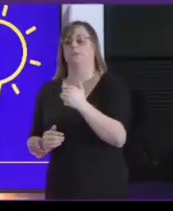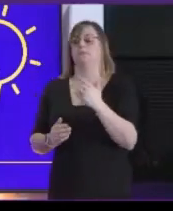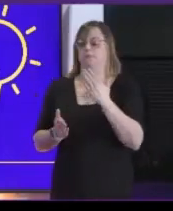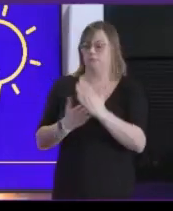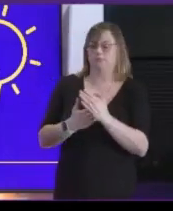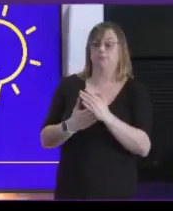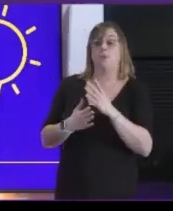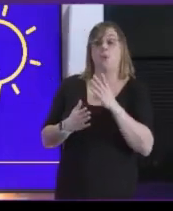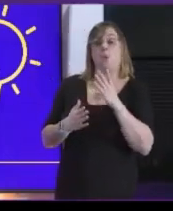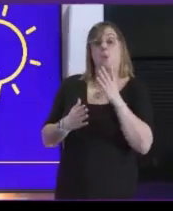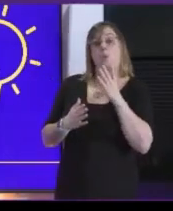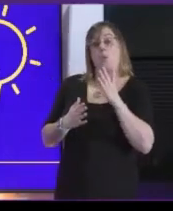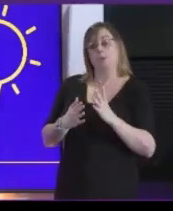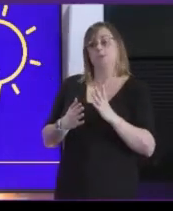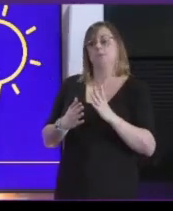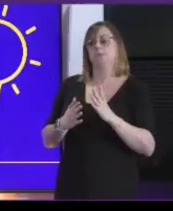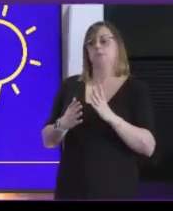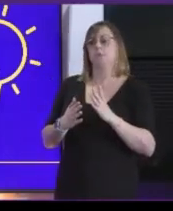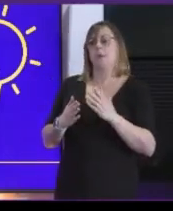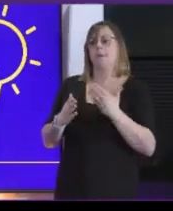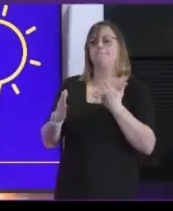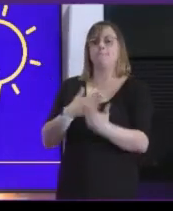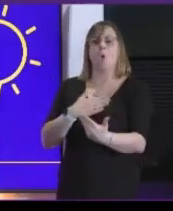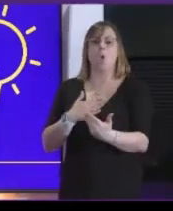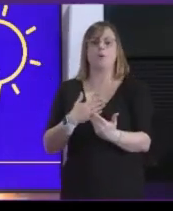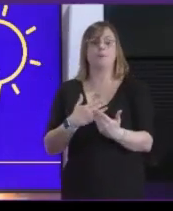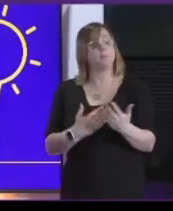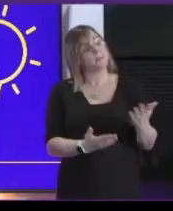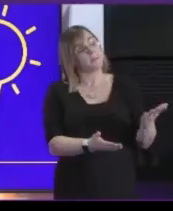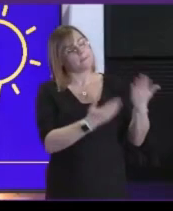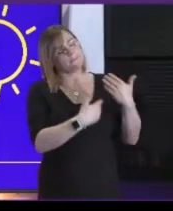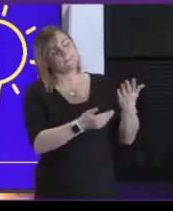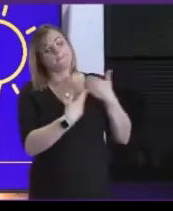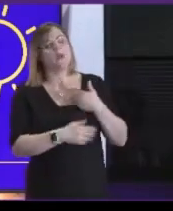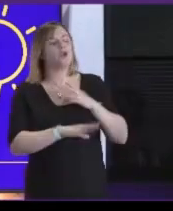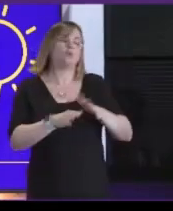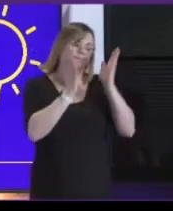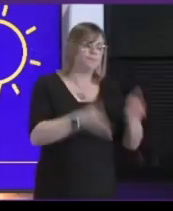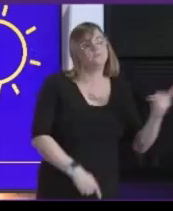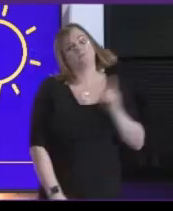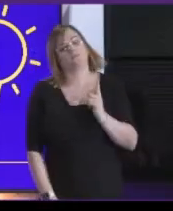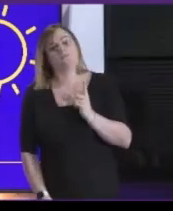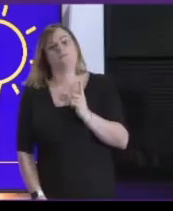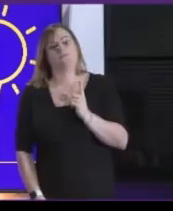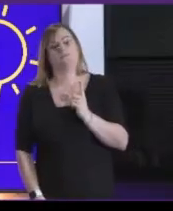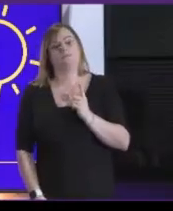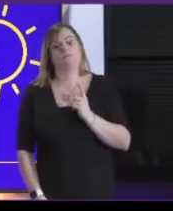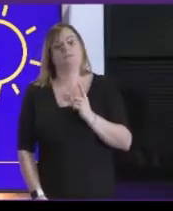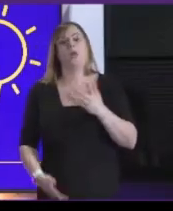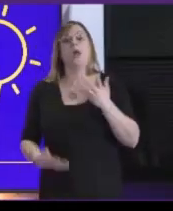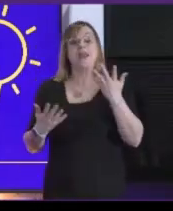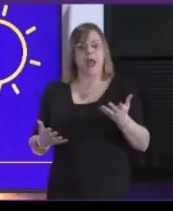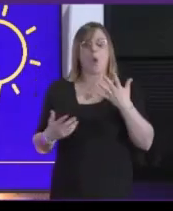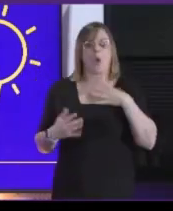wanted it to be more carrot, less stick. I really, really want there to be more stick and less carrot